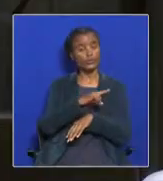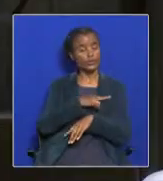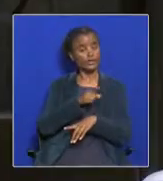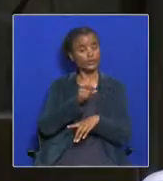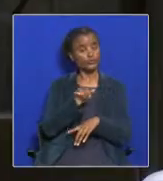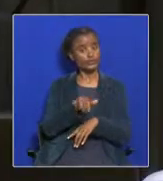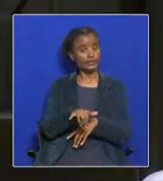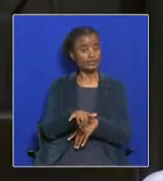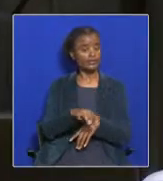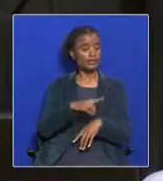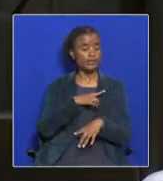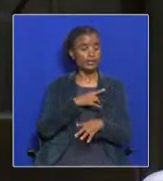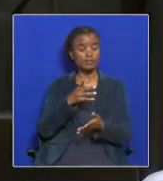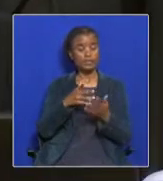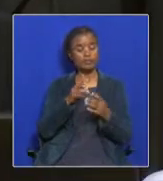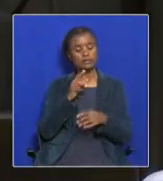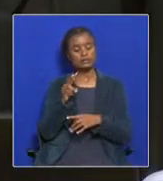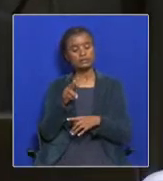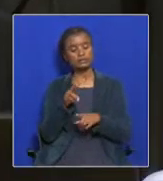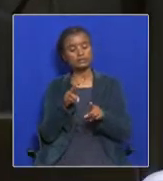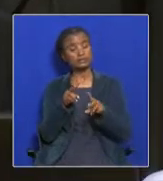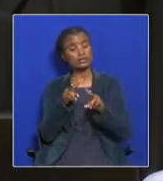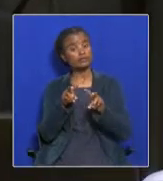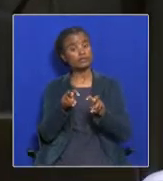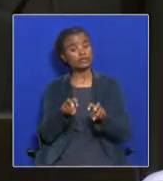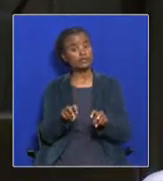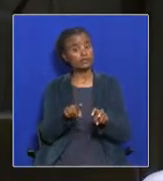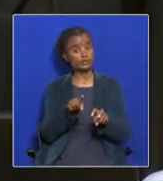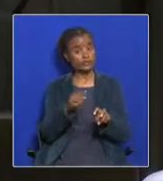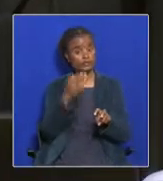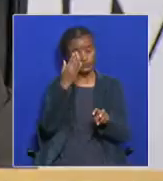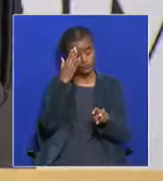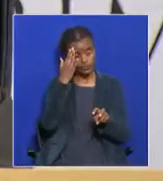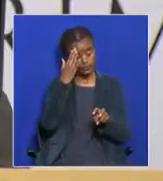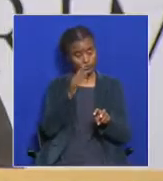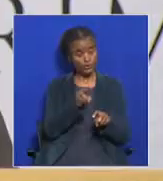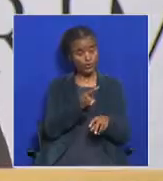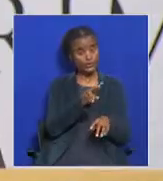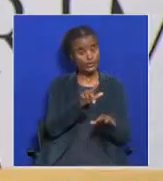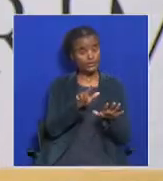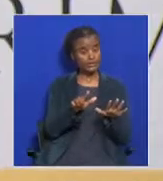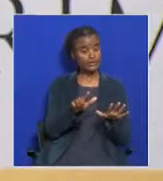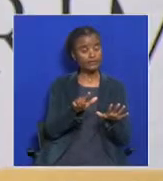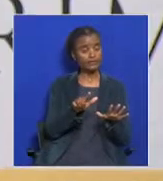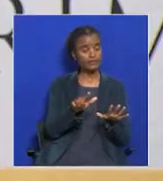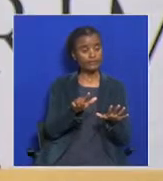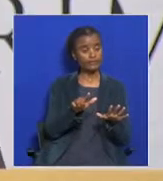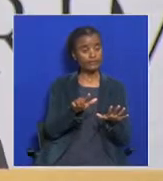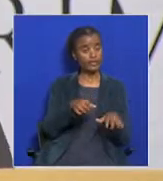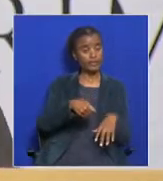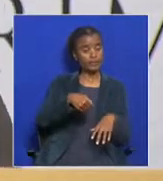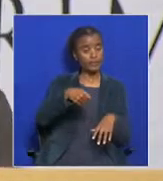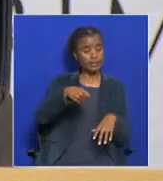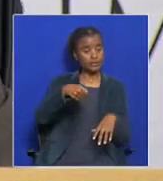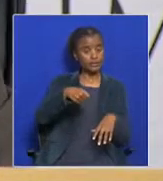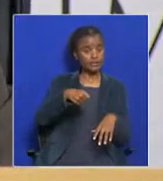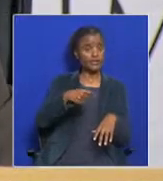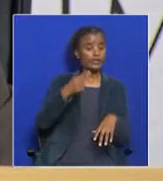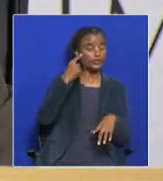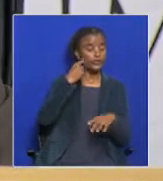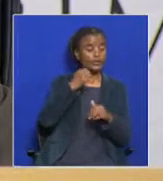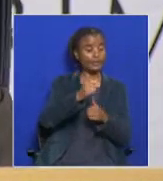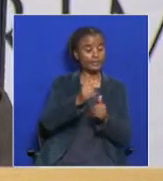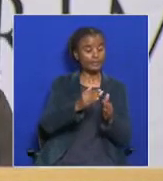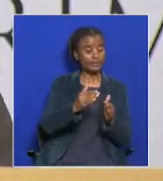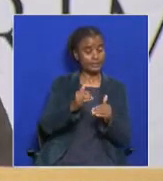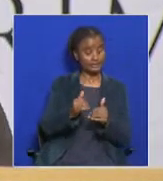appearances of an investigation, you knew you got the 27 bonus bags, you thought it was bricks, you got the 27, so you knew you've